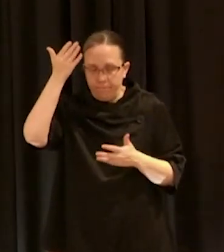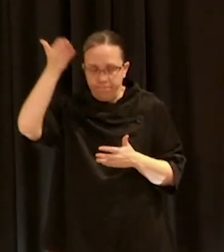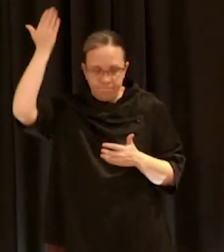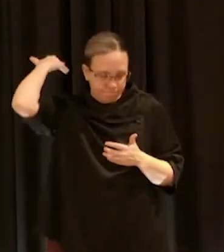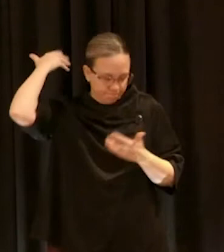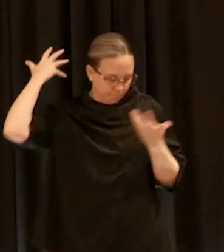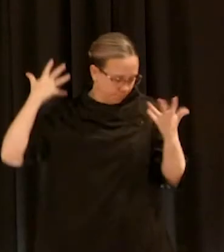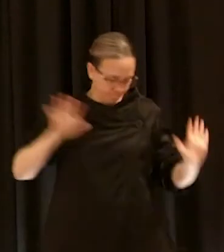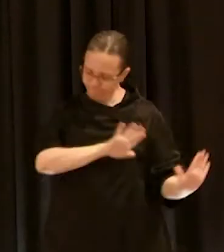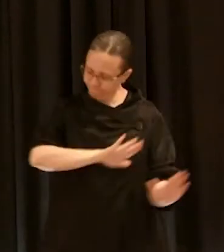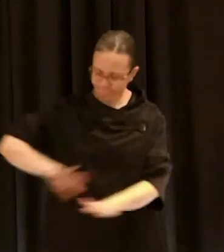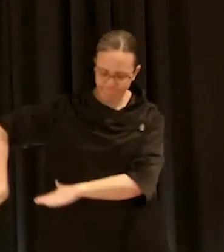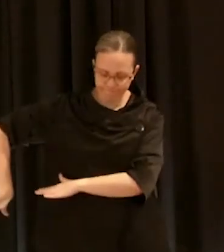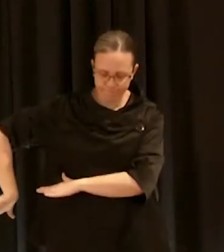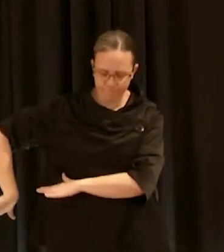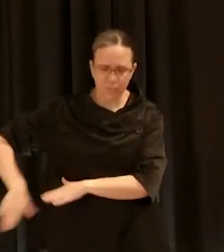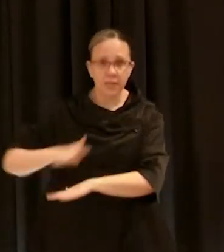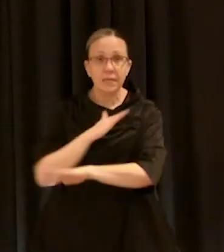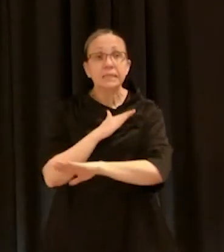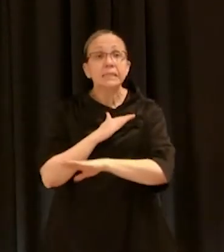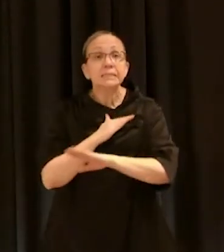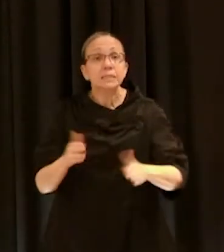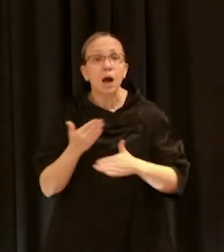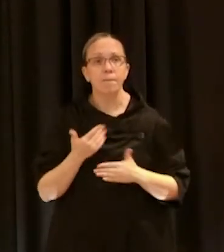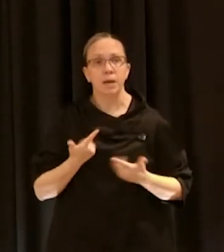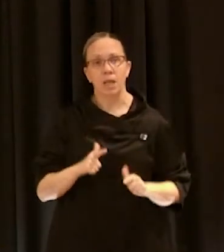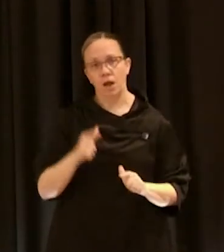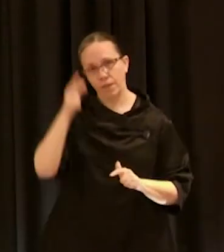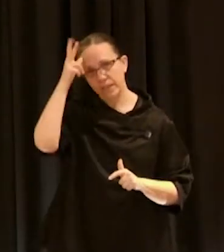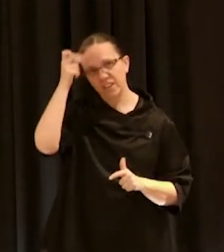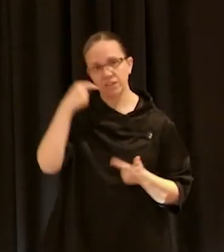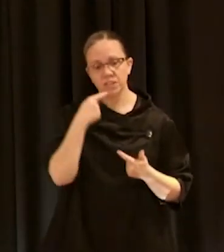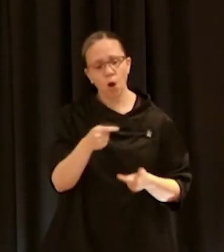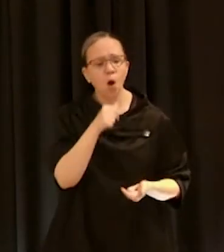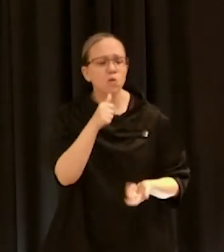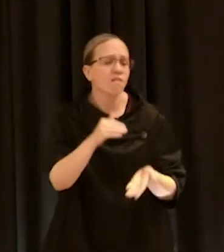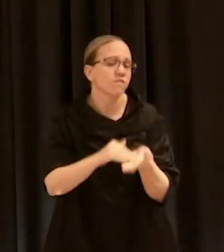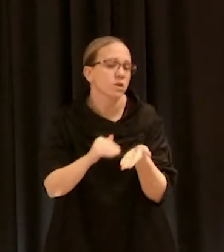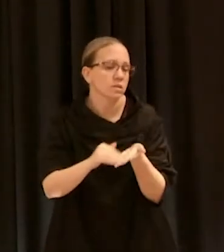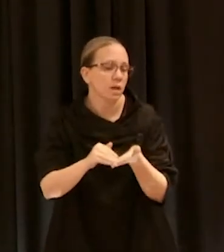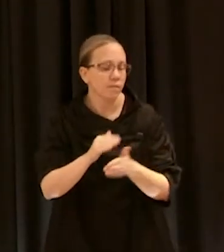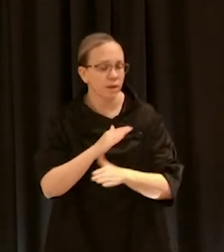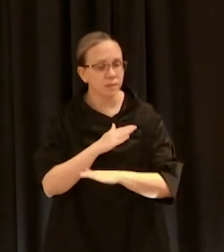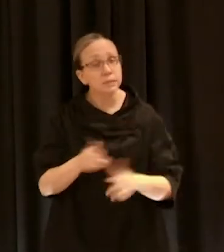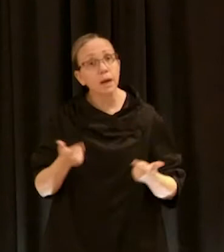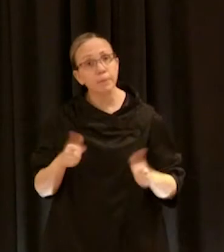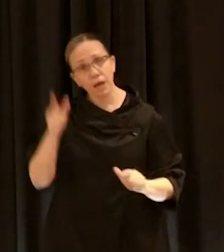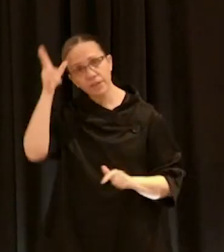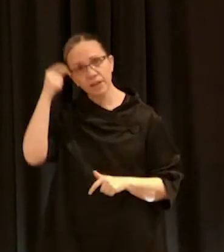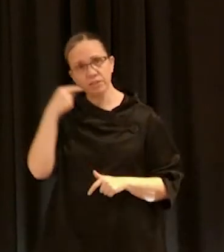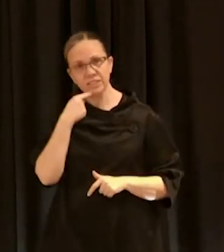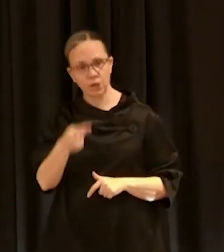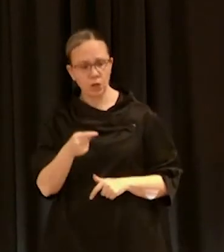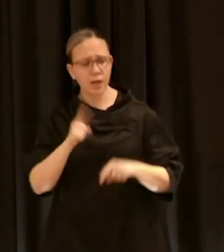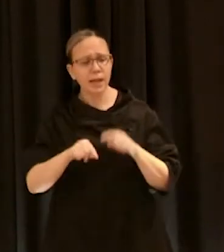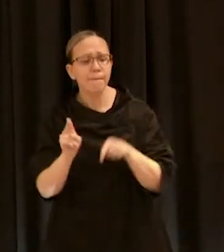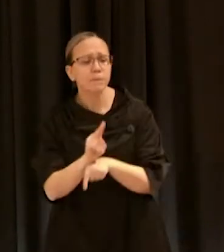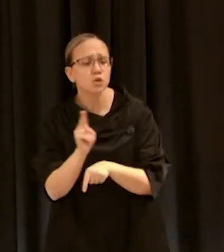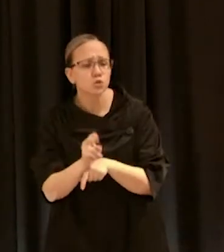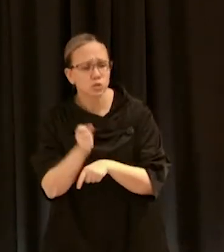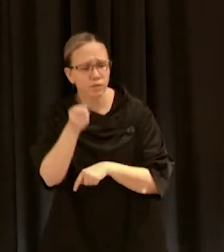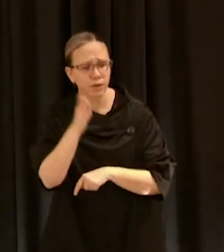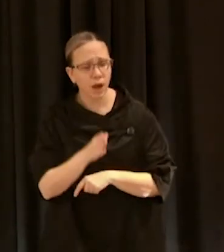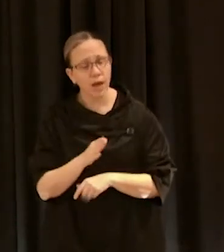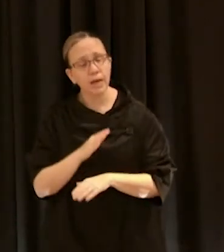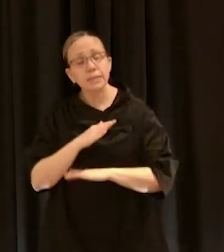which are behind. Quit letting the devil tell you you're not forgiven. Quit letting the enemy tell you that you can't be used. Quit letting